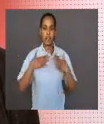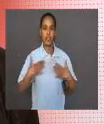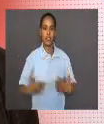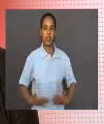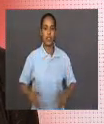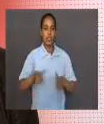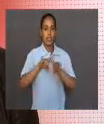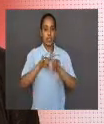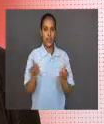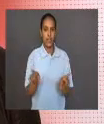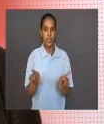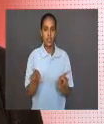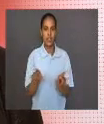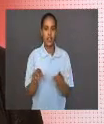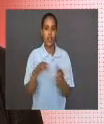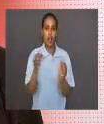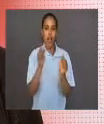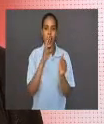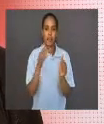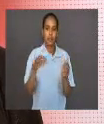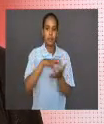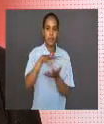physically different are mixed,